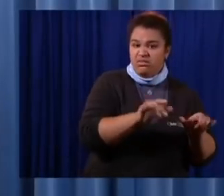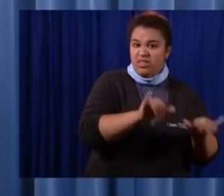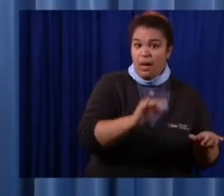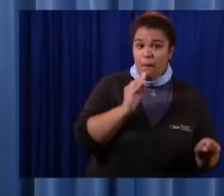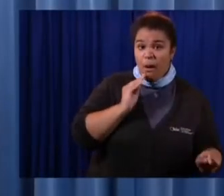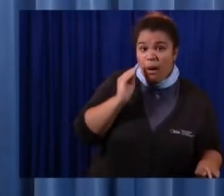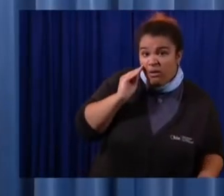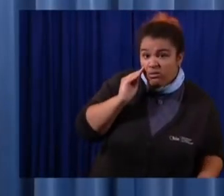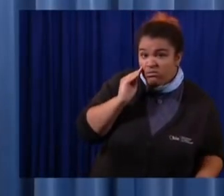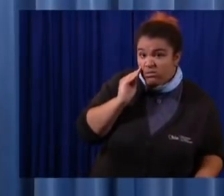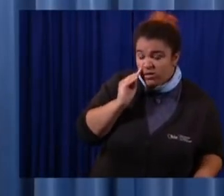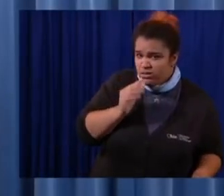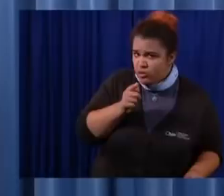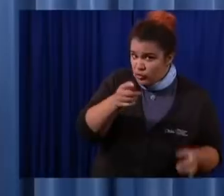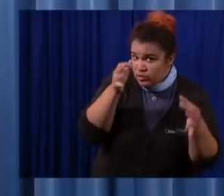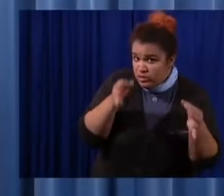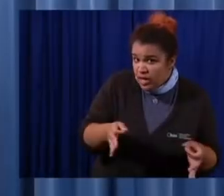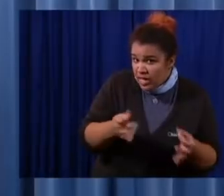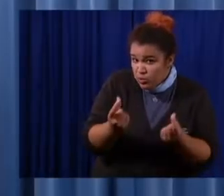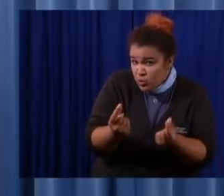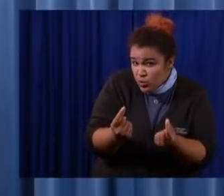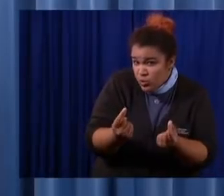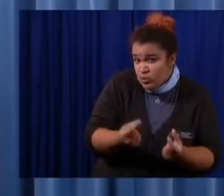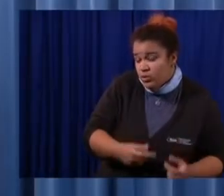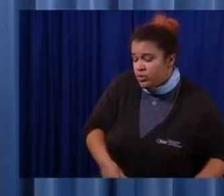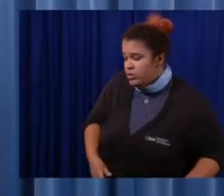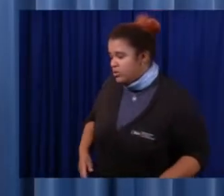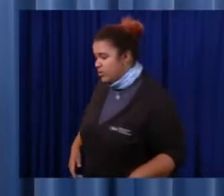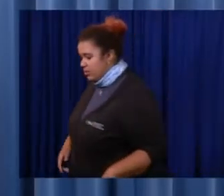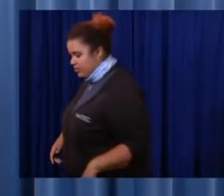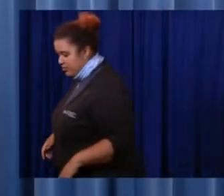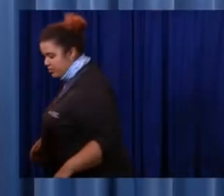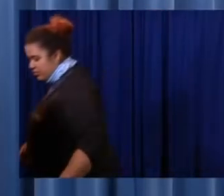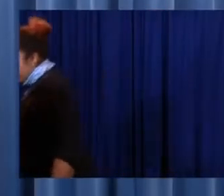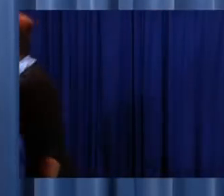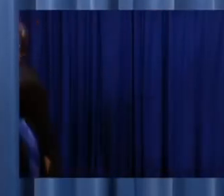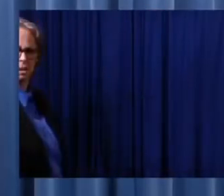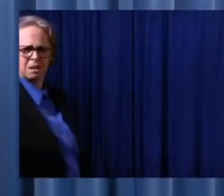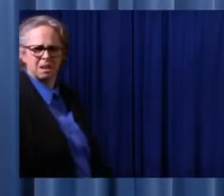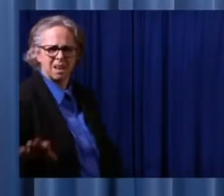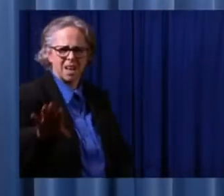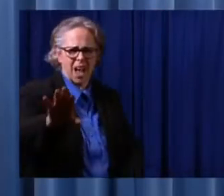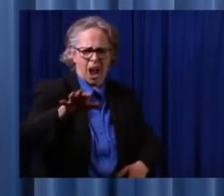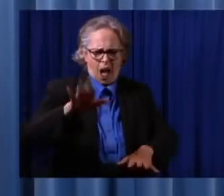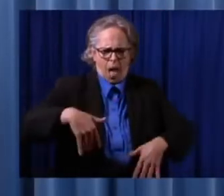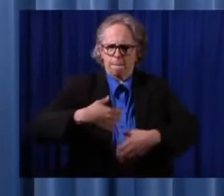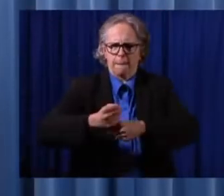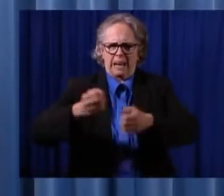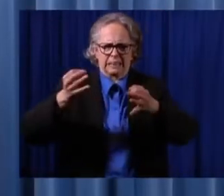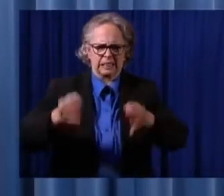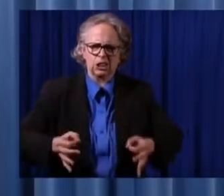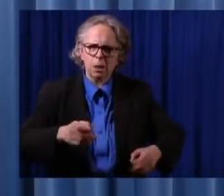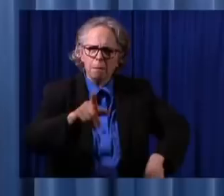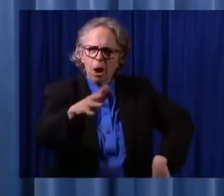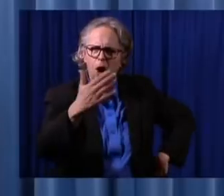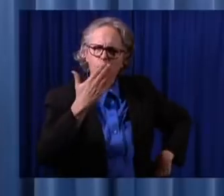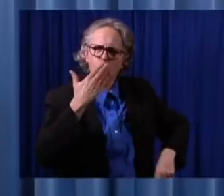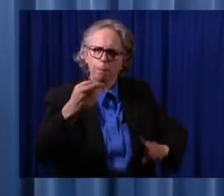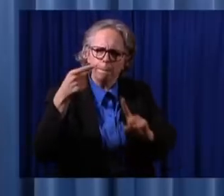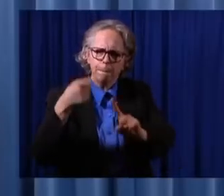We've made no decision on that, but I think you make a very, very good point, and that